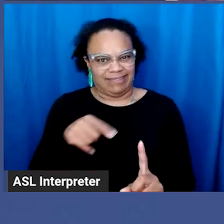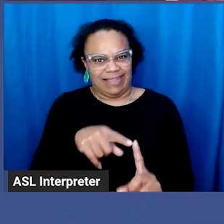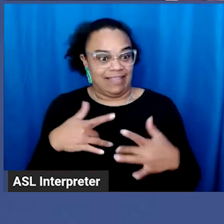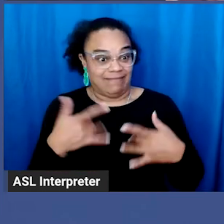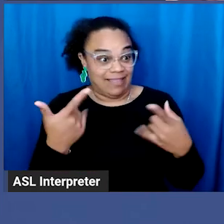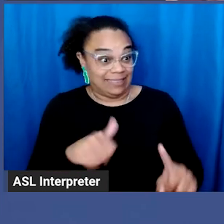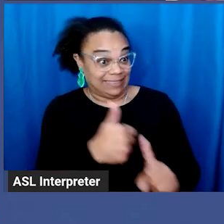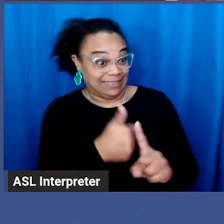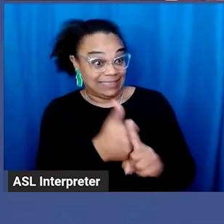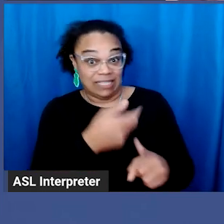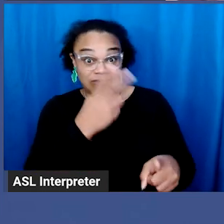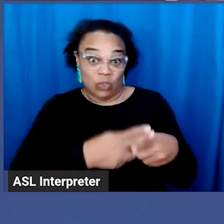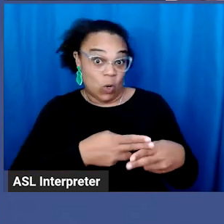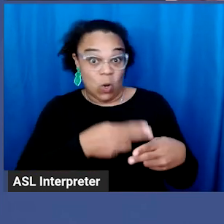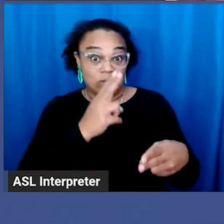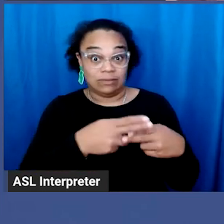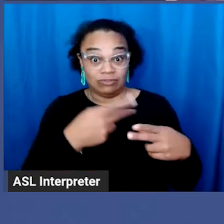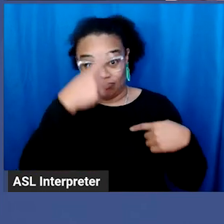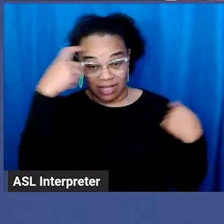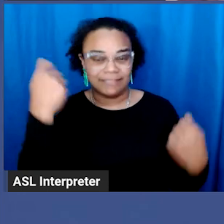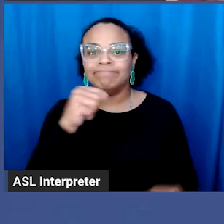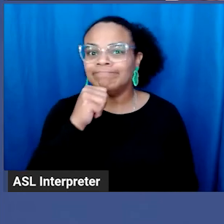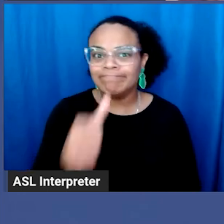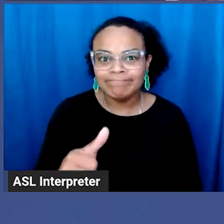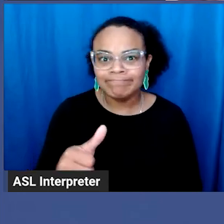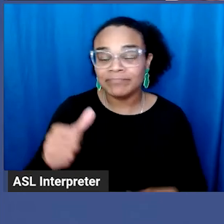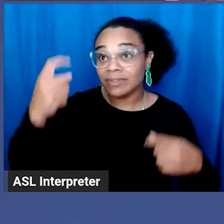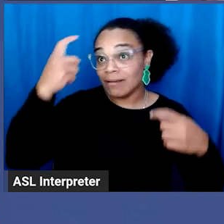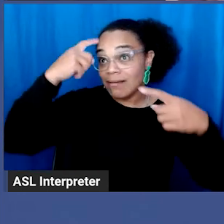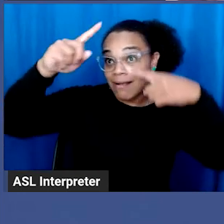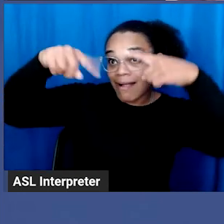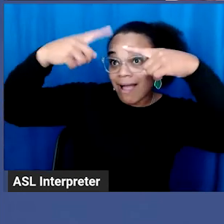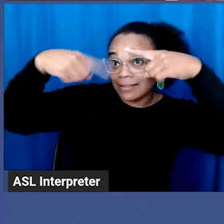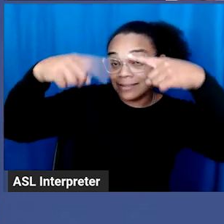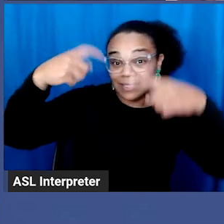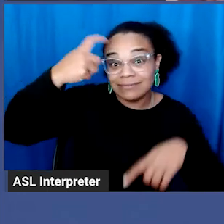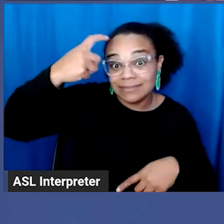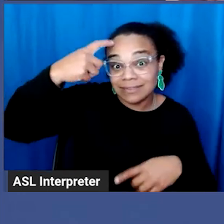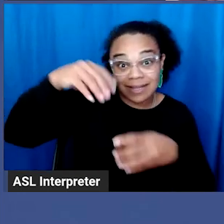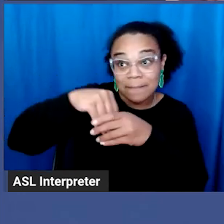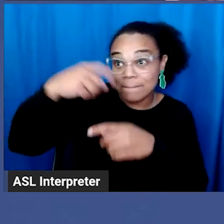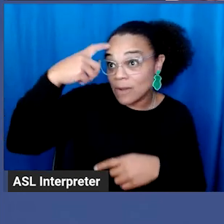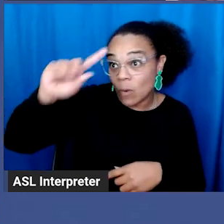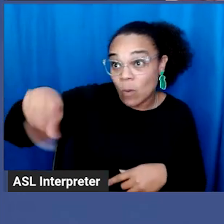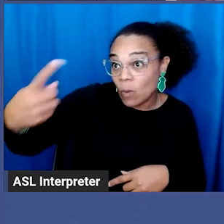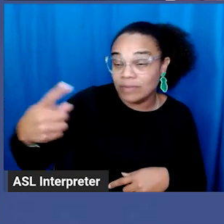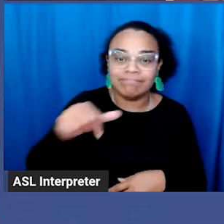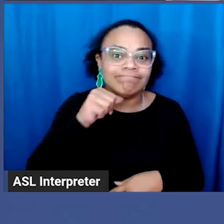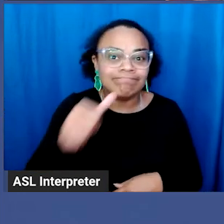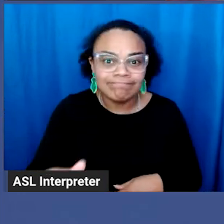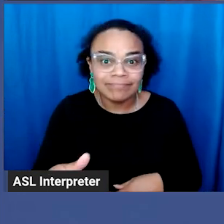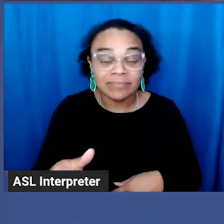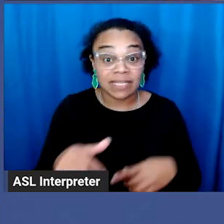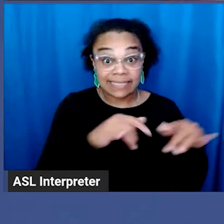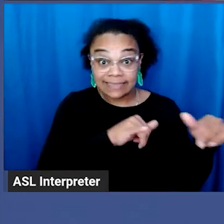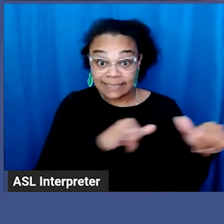not just cognitive. Also, trauma is not the same for everyone.